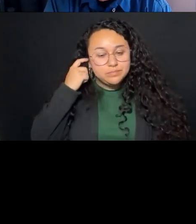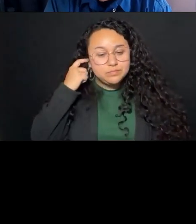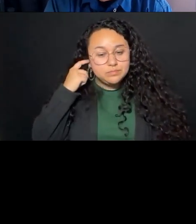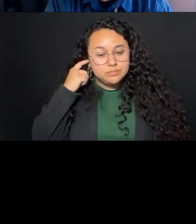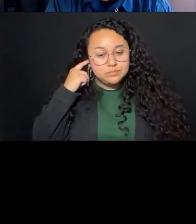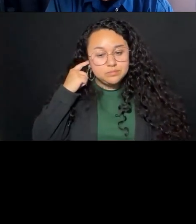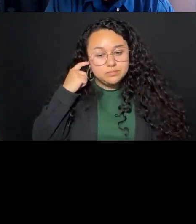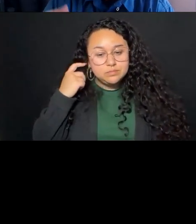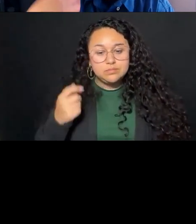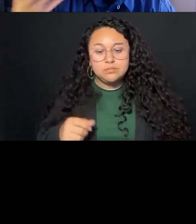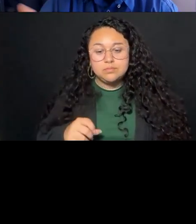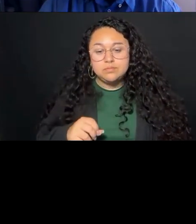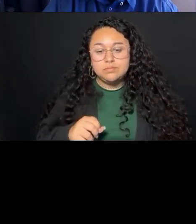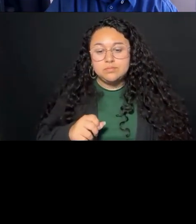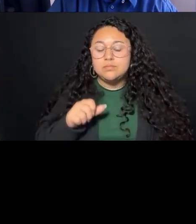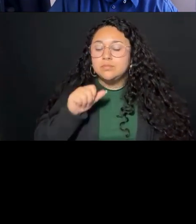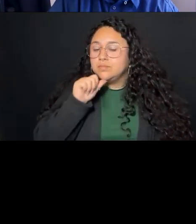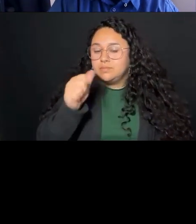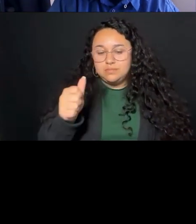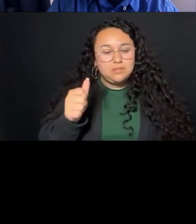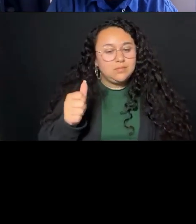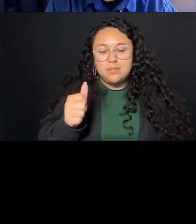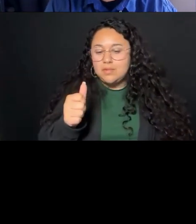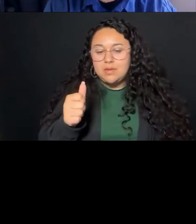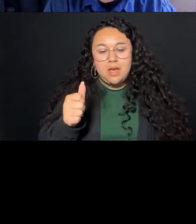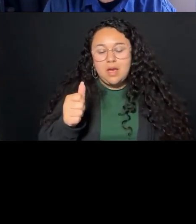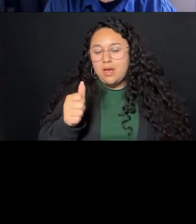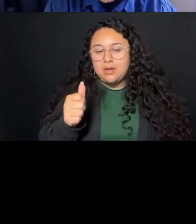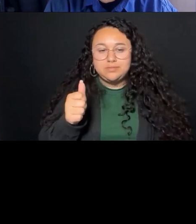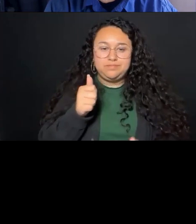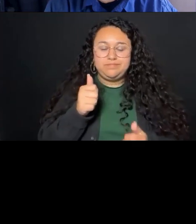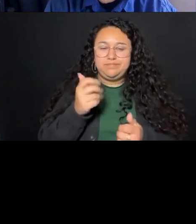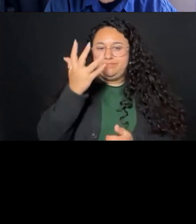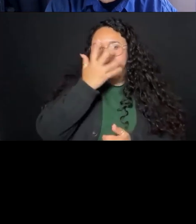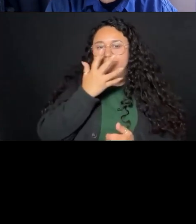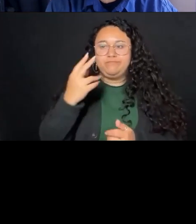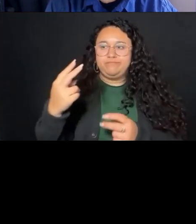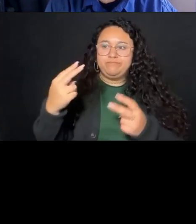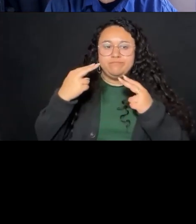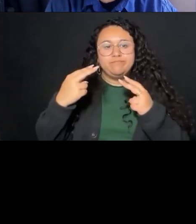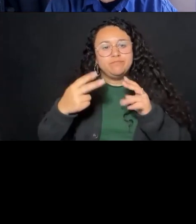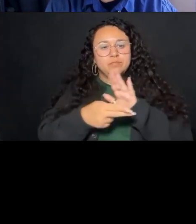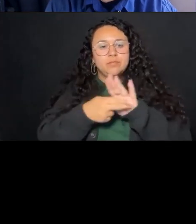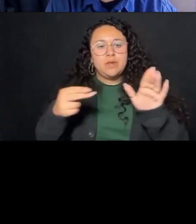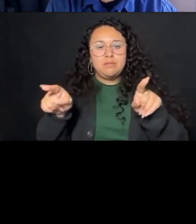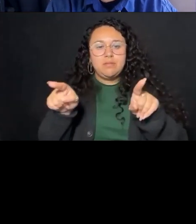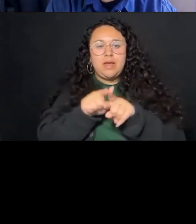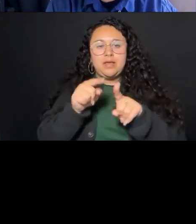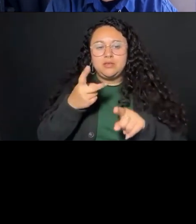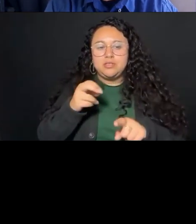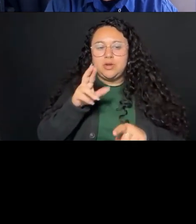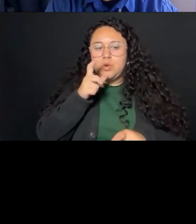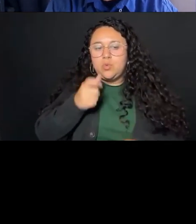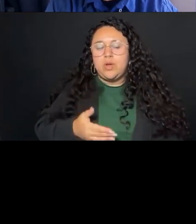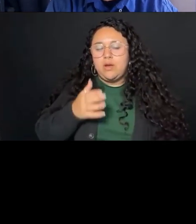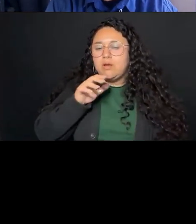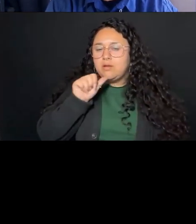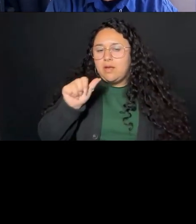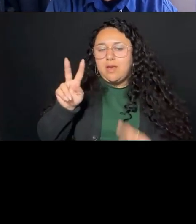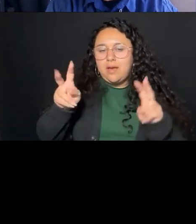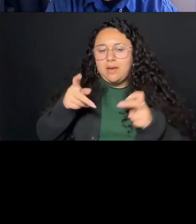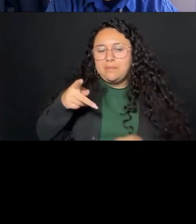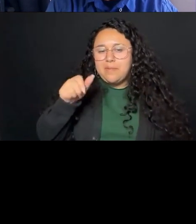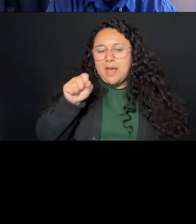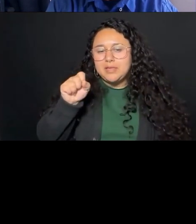Not passing or not being able to be read as the gender that we are. Yeah. Yeah.